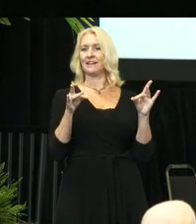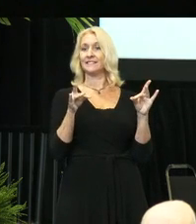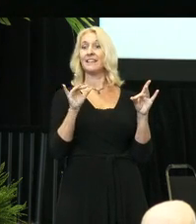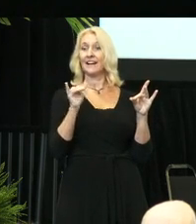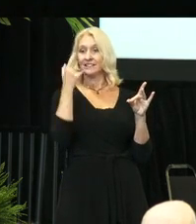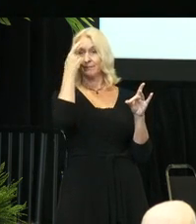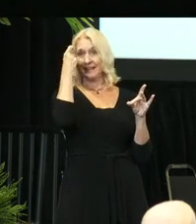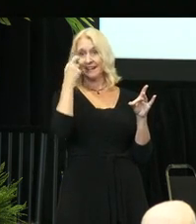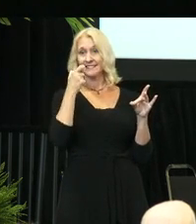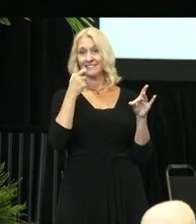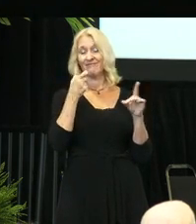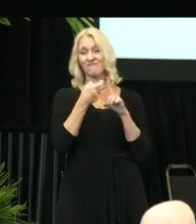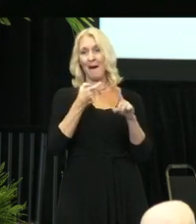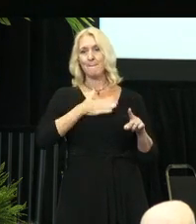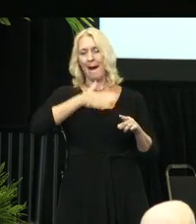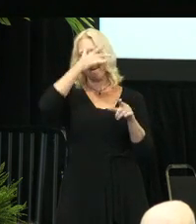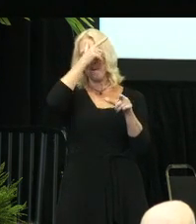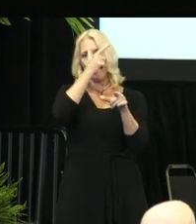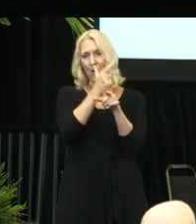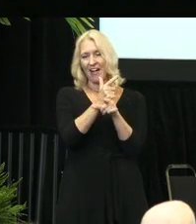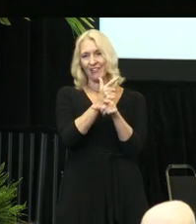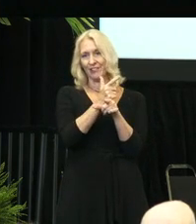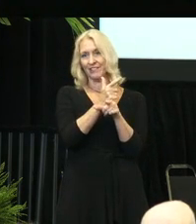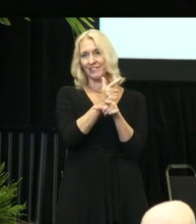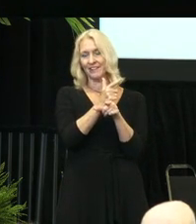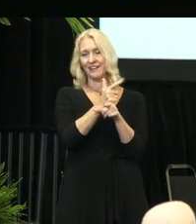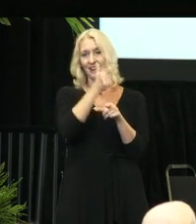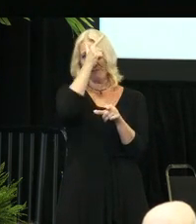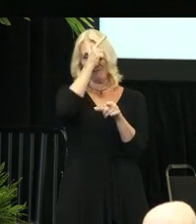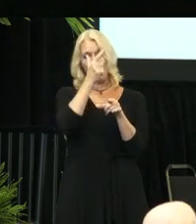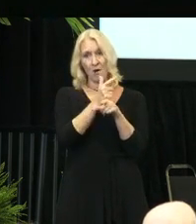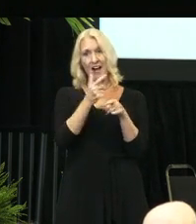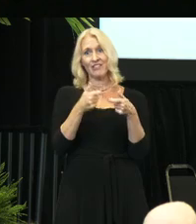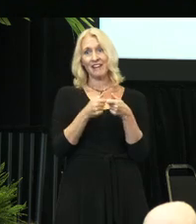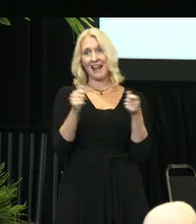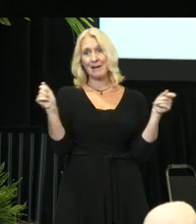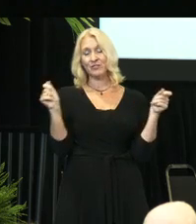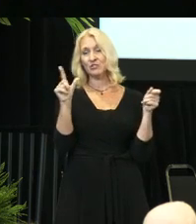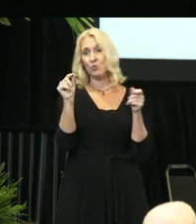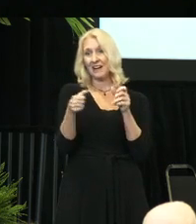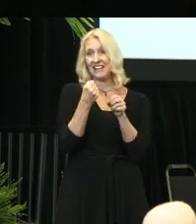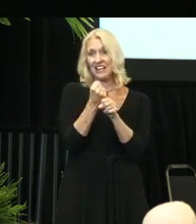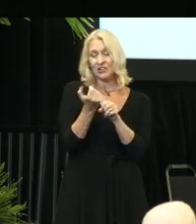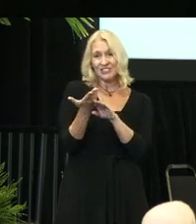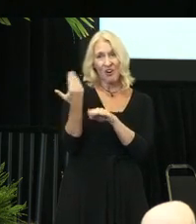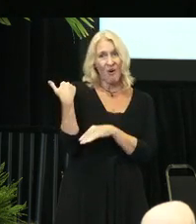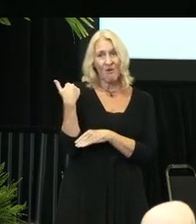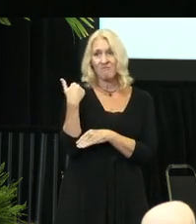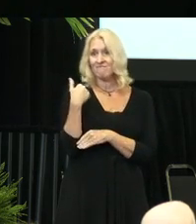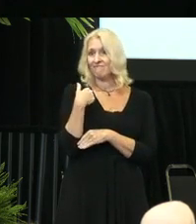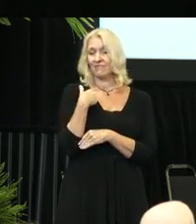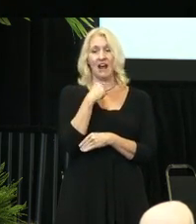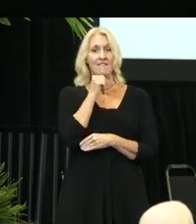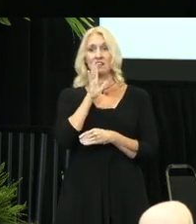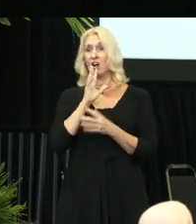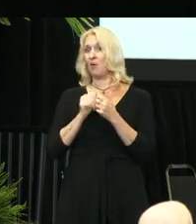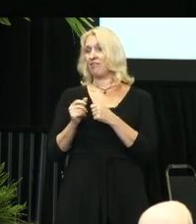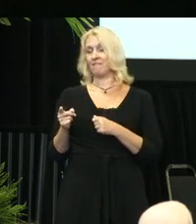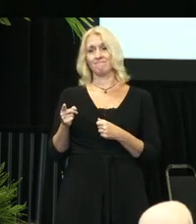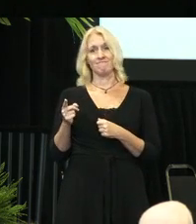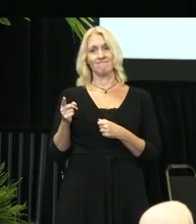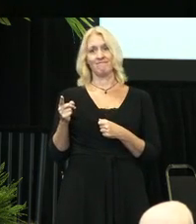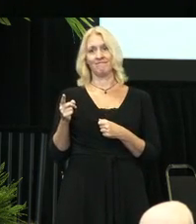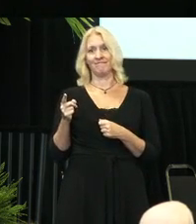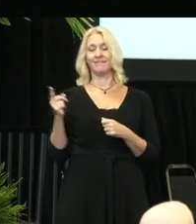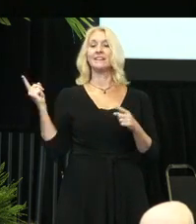is my brother. He came out to us 20 years ago, and I haven't spoken to him until last night